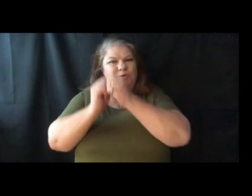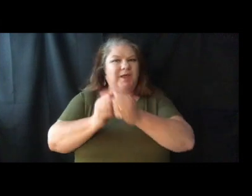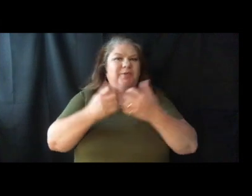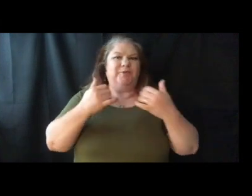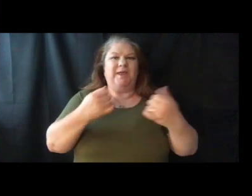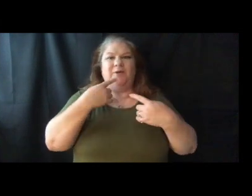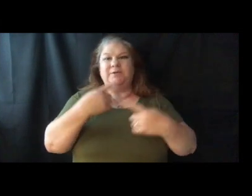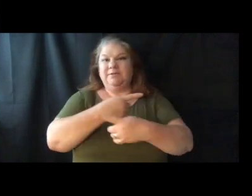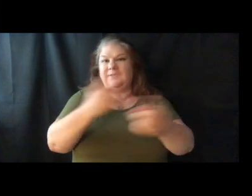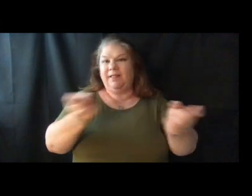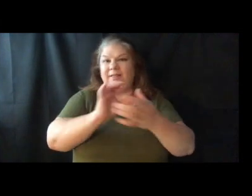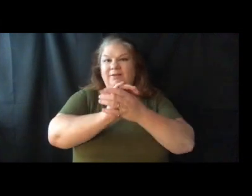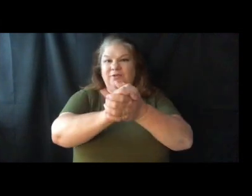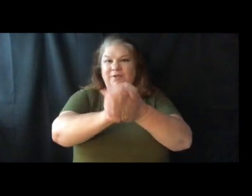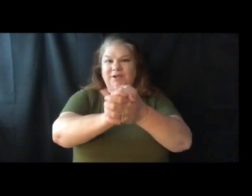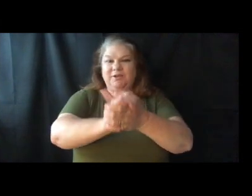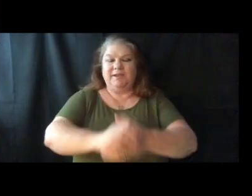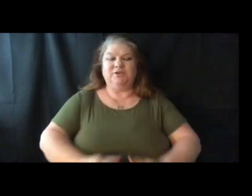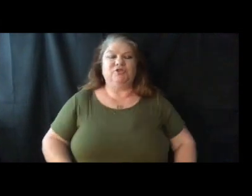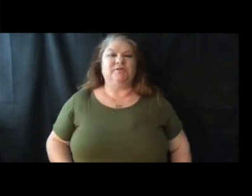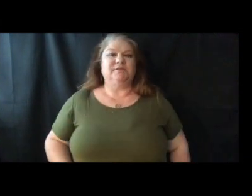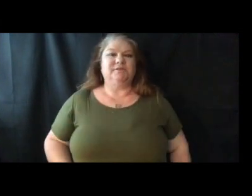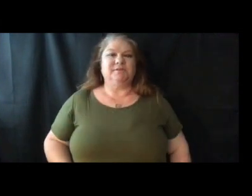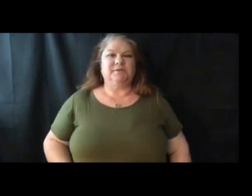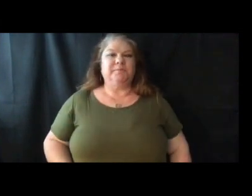say congratulations to you.